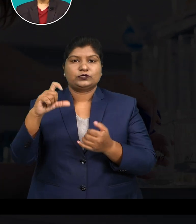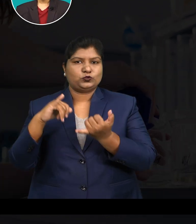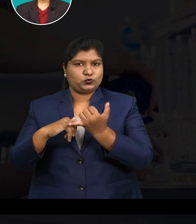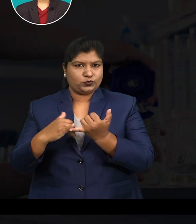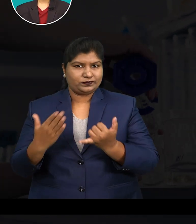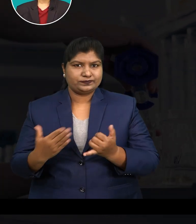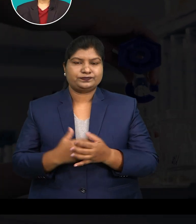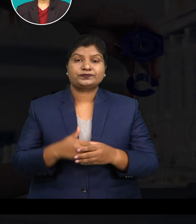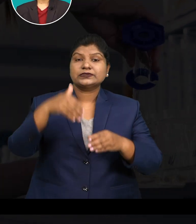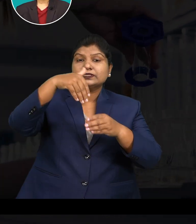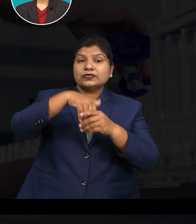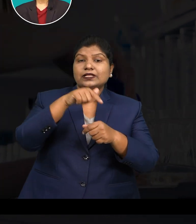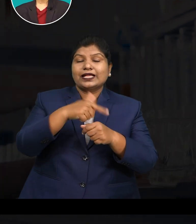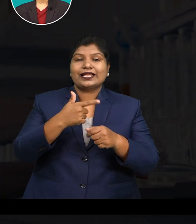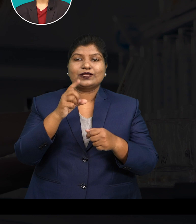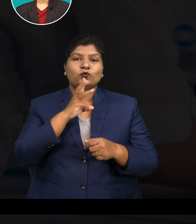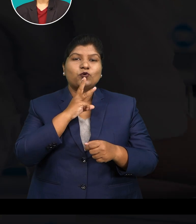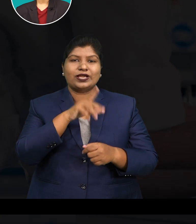in 100 ml water.